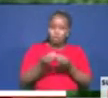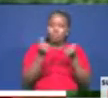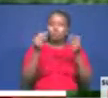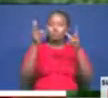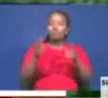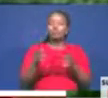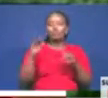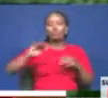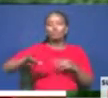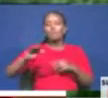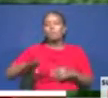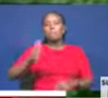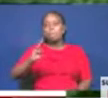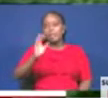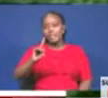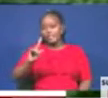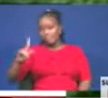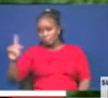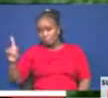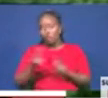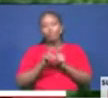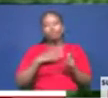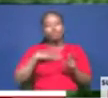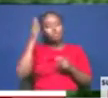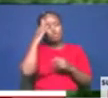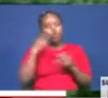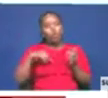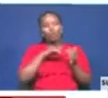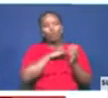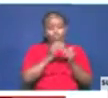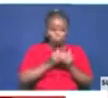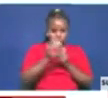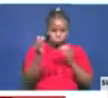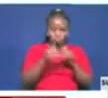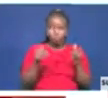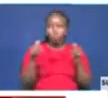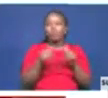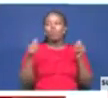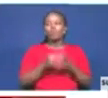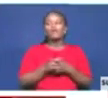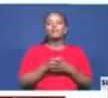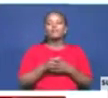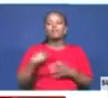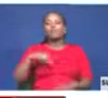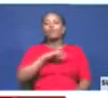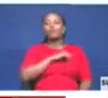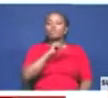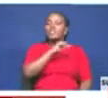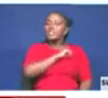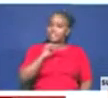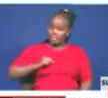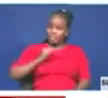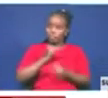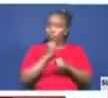already there's material to start with as far that that is concerned. We, in the 4th Senate, we are going to work very hard,